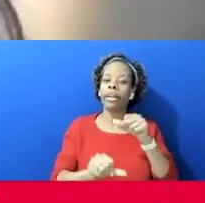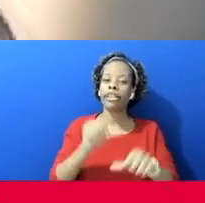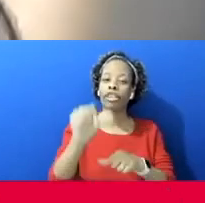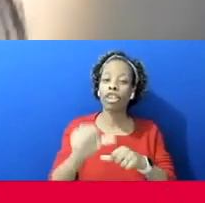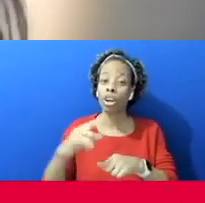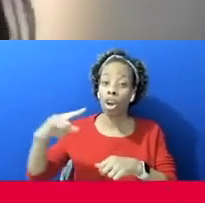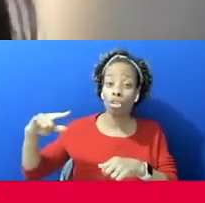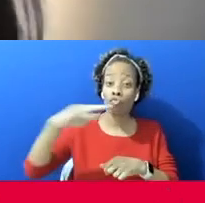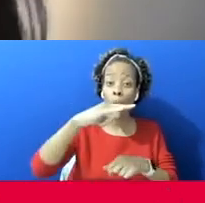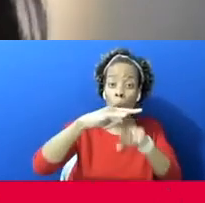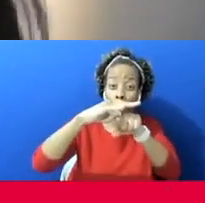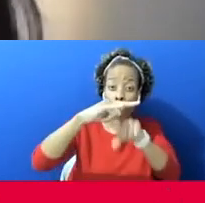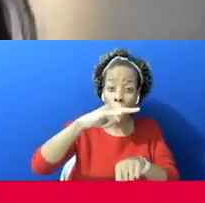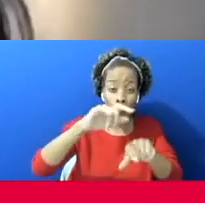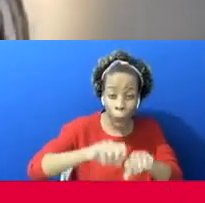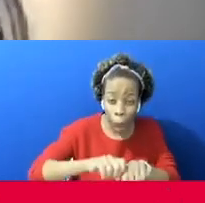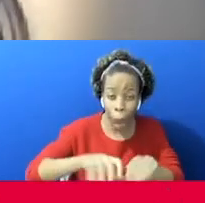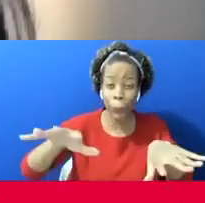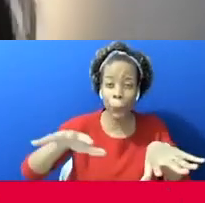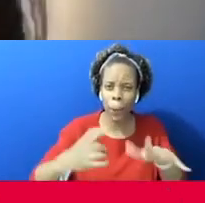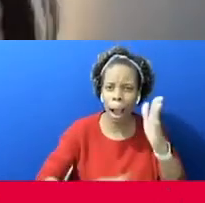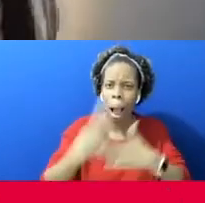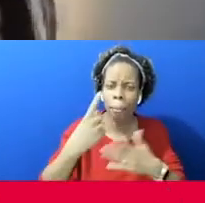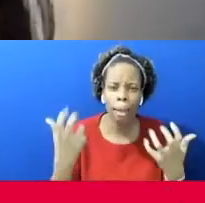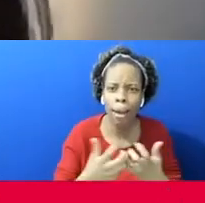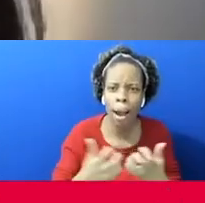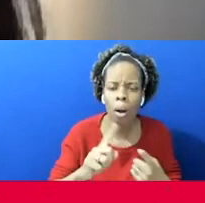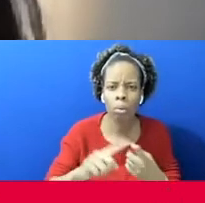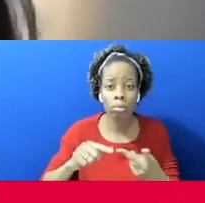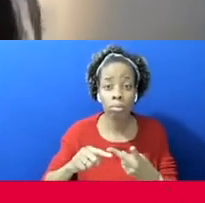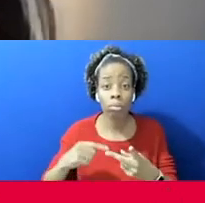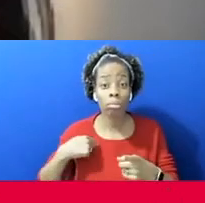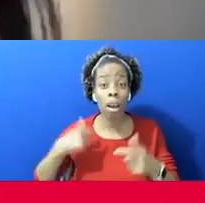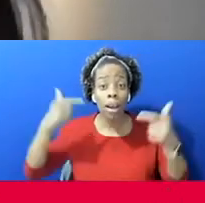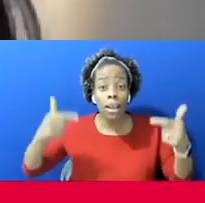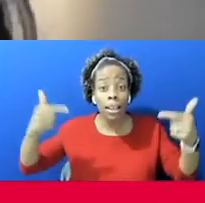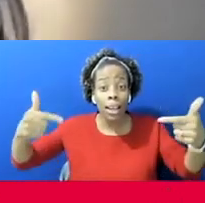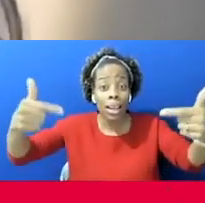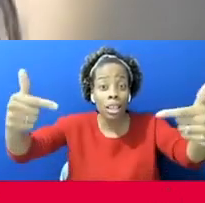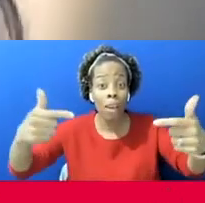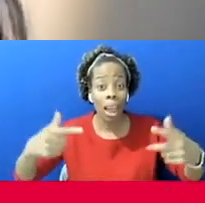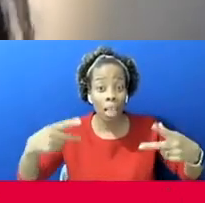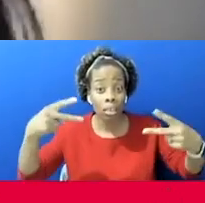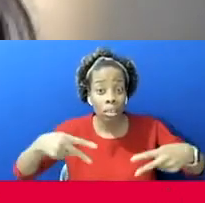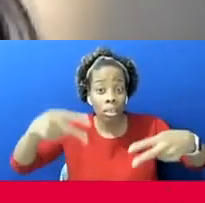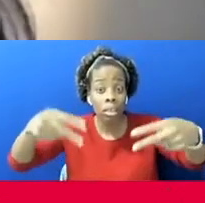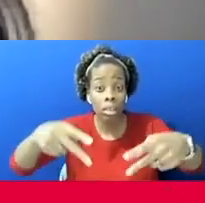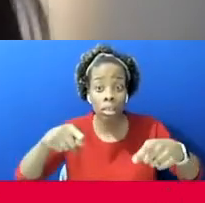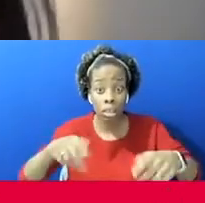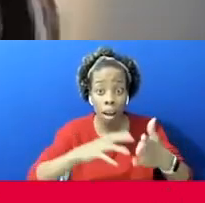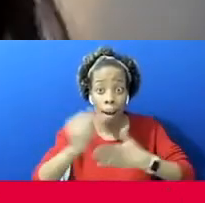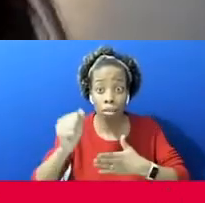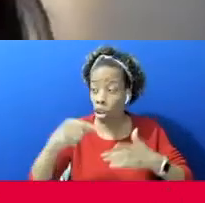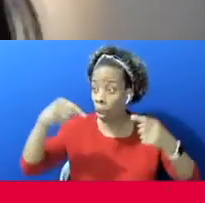key mechanism of war these days, how surveillance culture isn't just, you know, isn't just restricted to here in the West with,